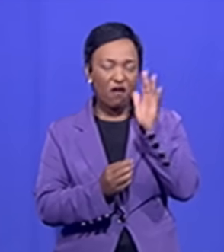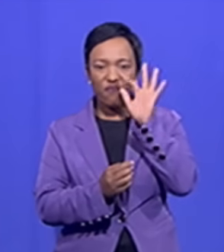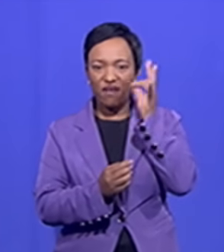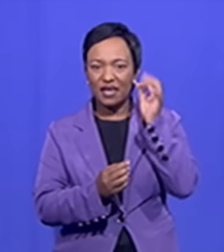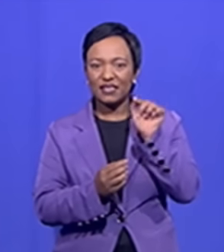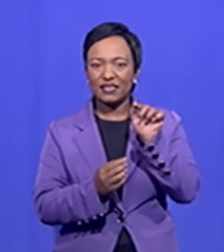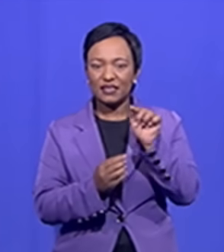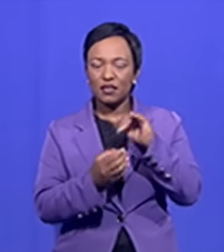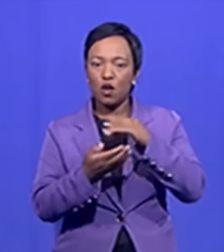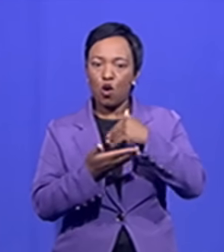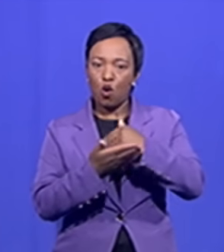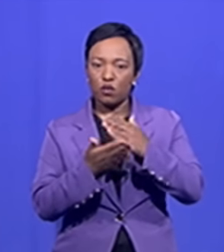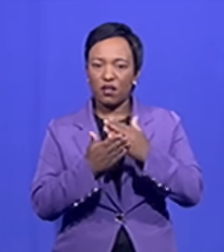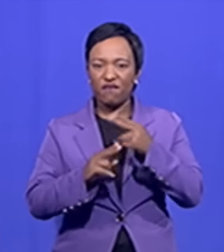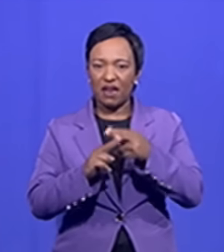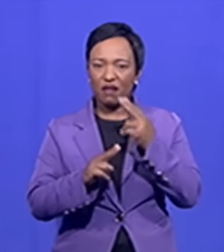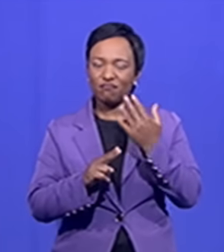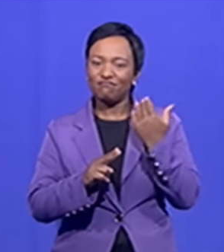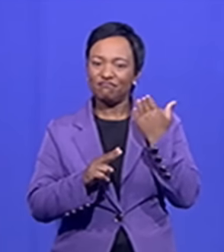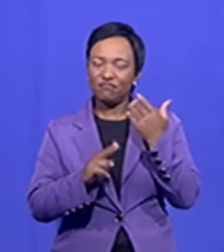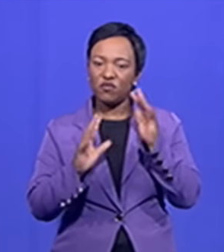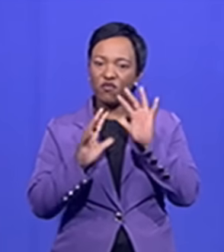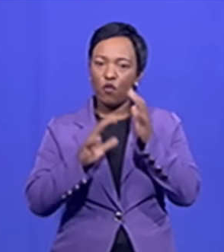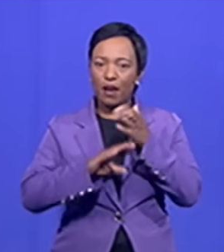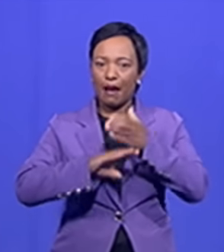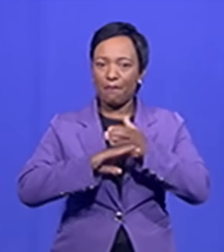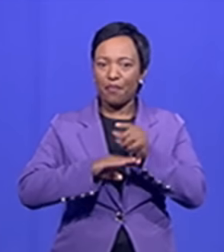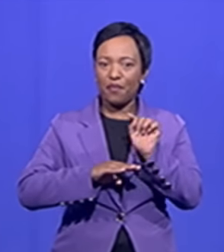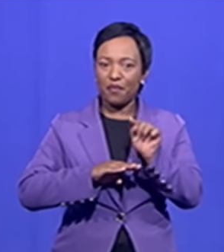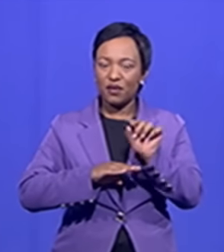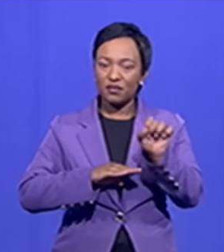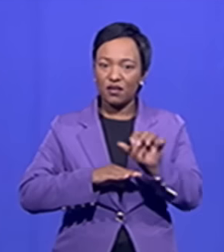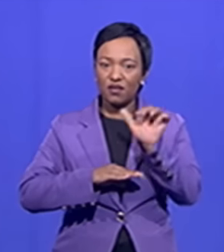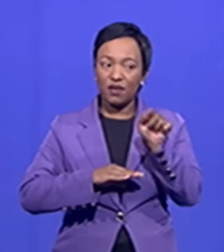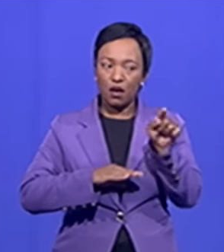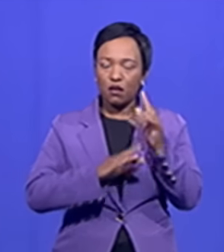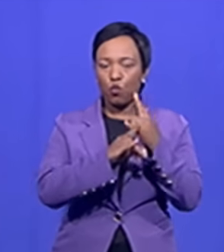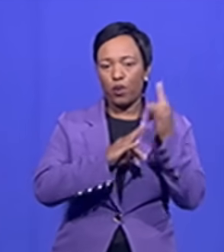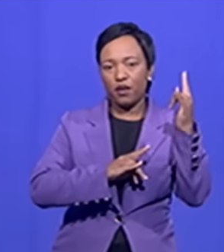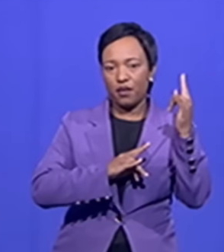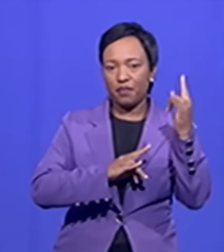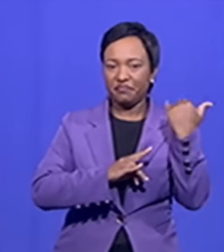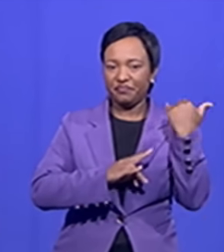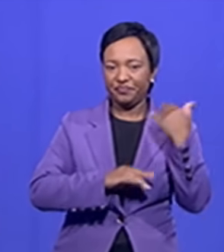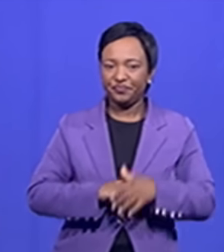e ne e le dikota-finaleng tsa tlhodisano ya mohope wa lefatshe mo Afrika Borwa e hapileng papadi.